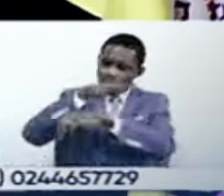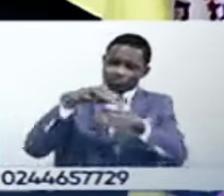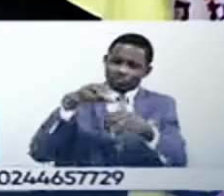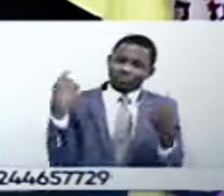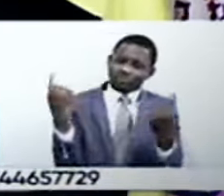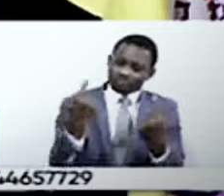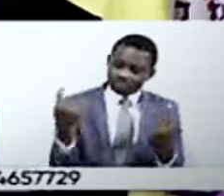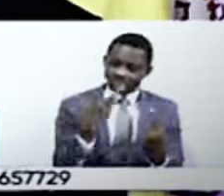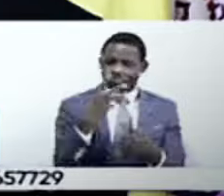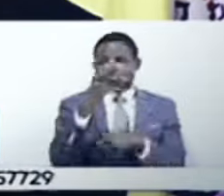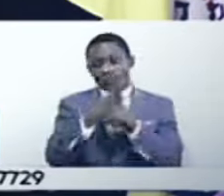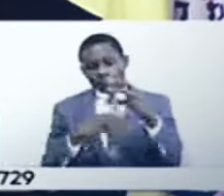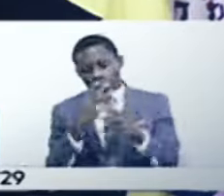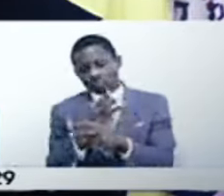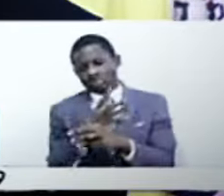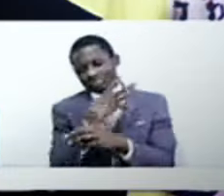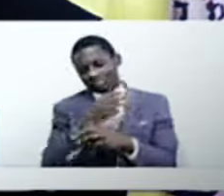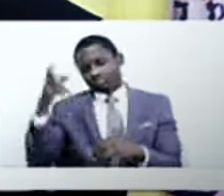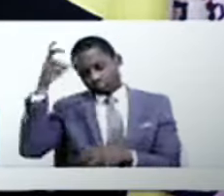and Satan.